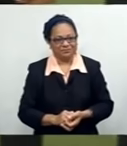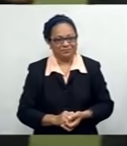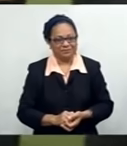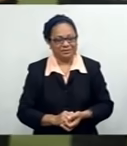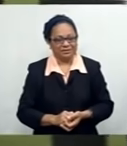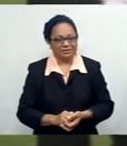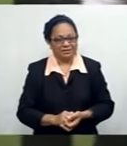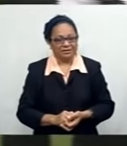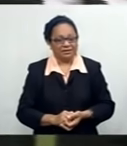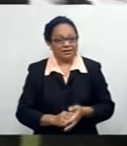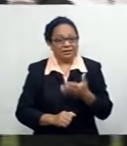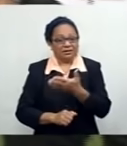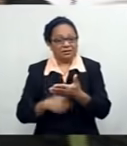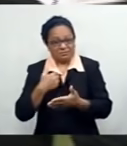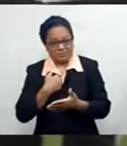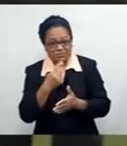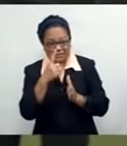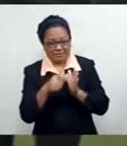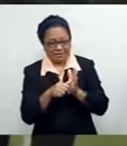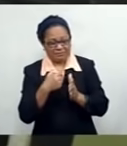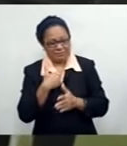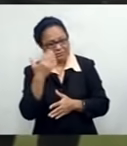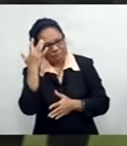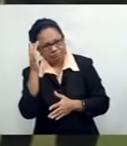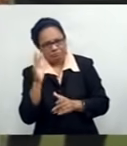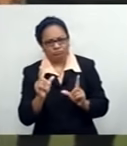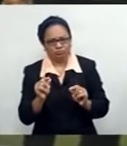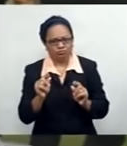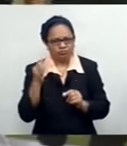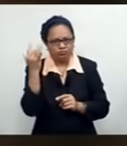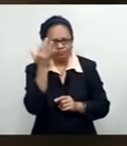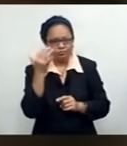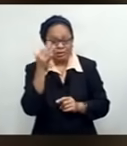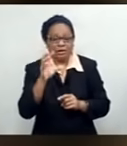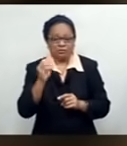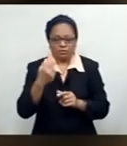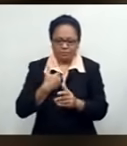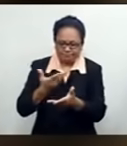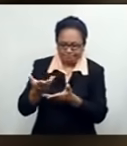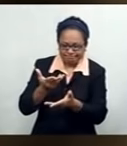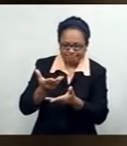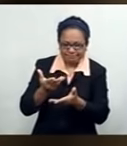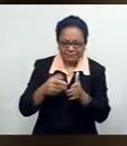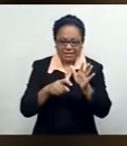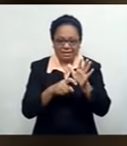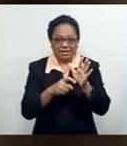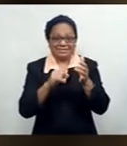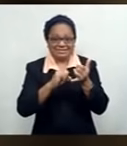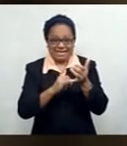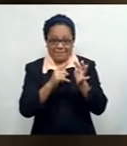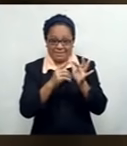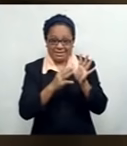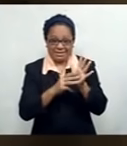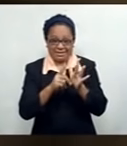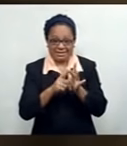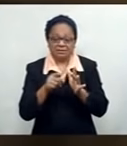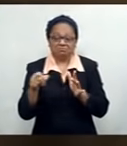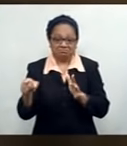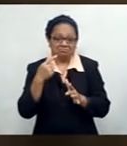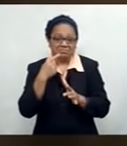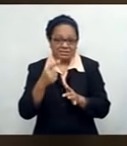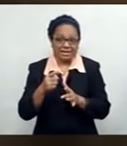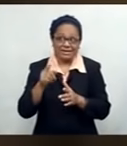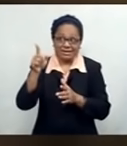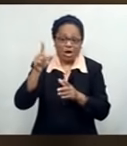point where I didn't know what to do, so I sought advice from Ranrandra. He told me the deal was a lucrative one and